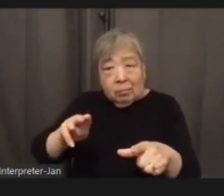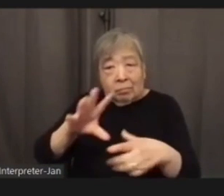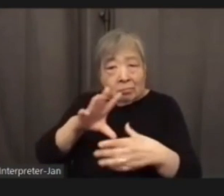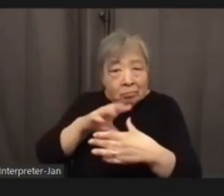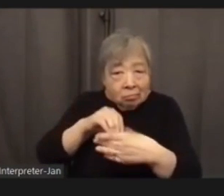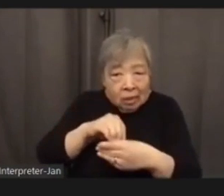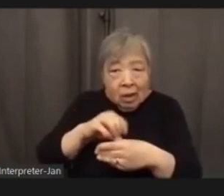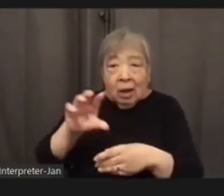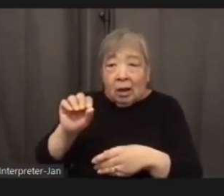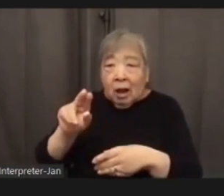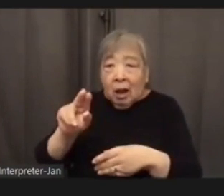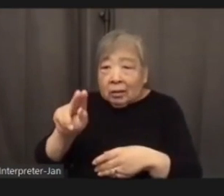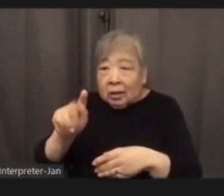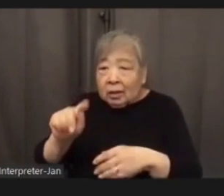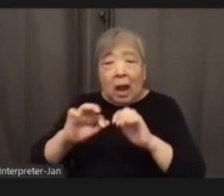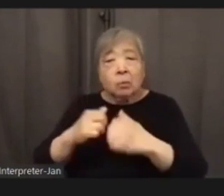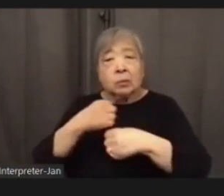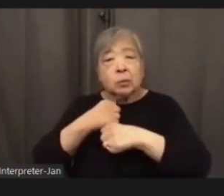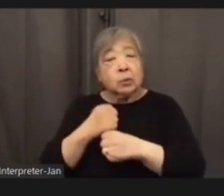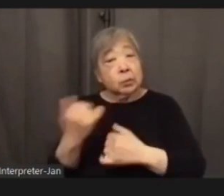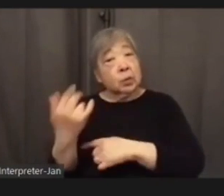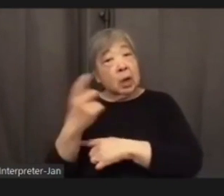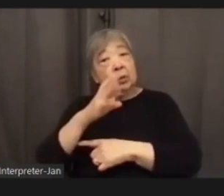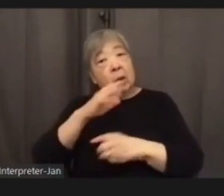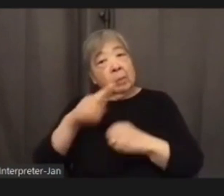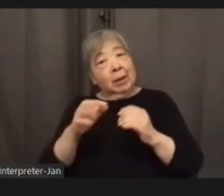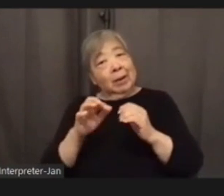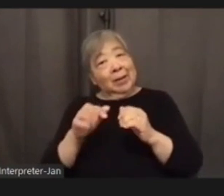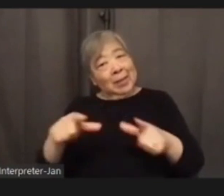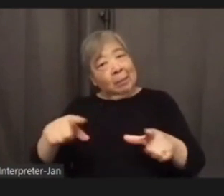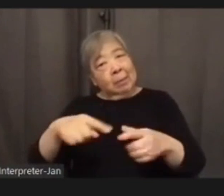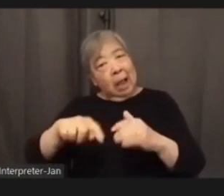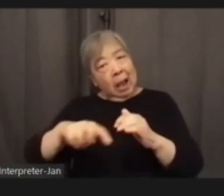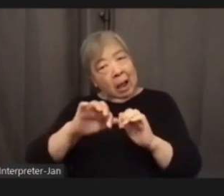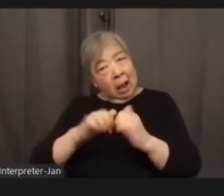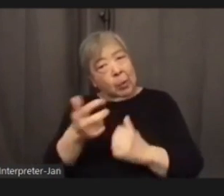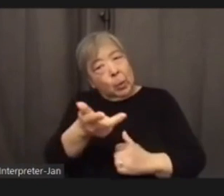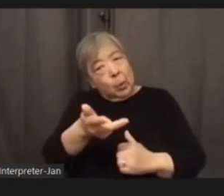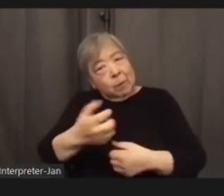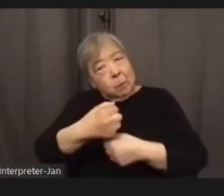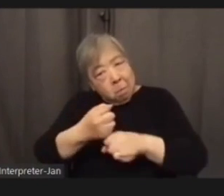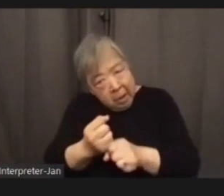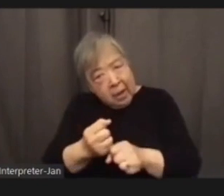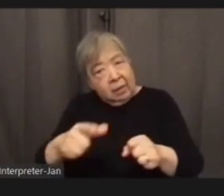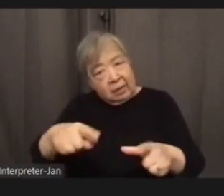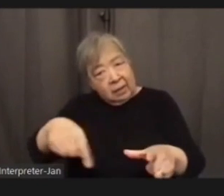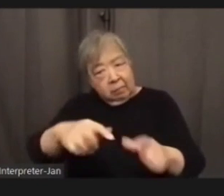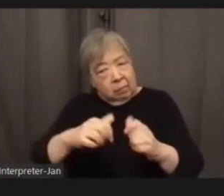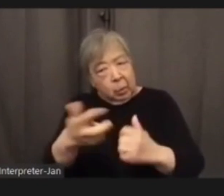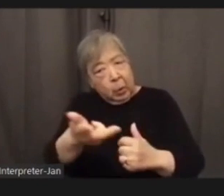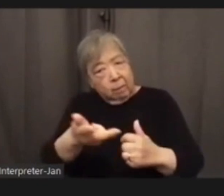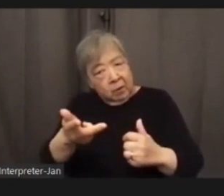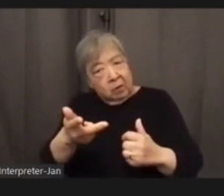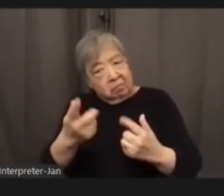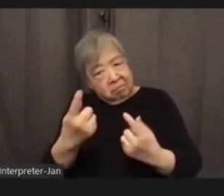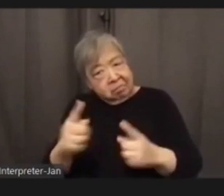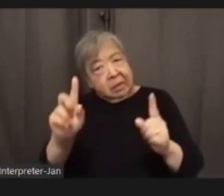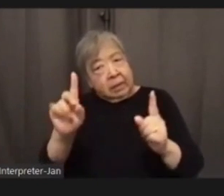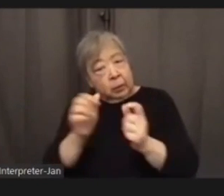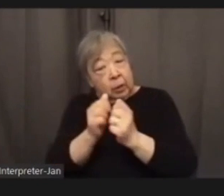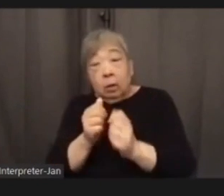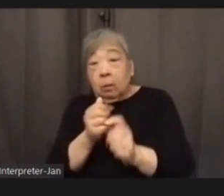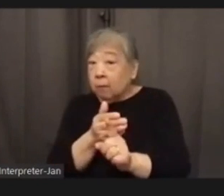today we're going to be talking about the making of the album, how the three of you did it together. So before we actually start